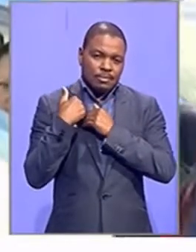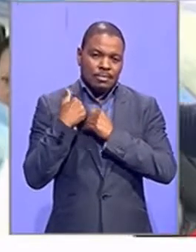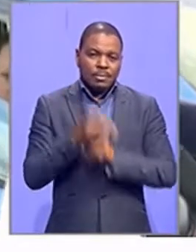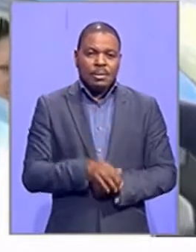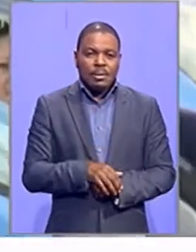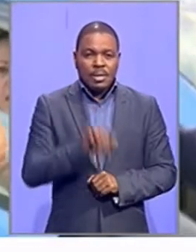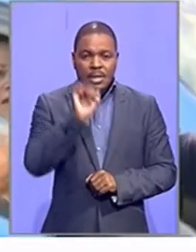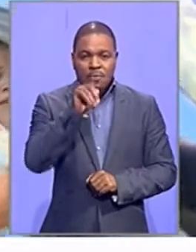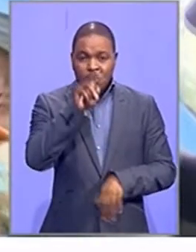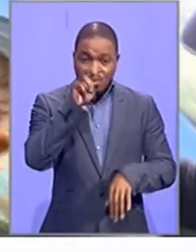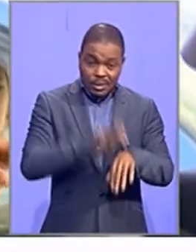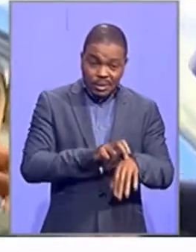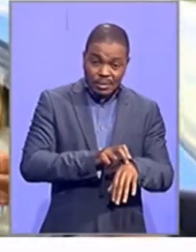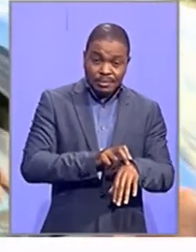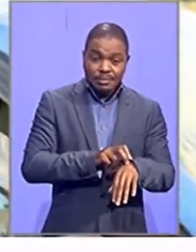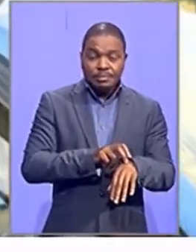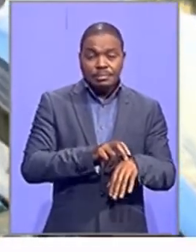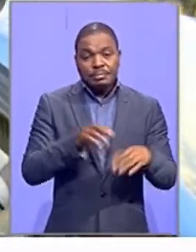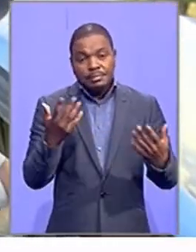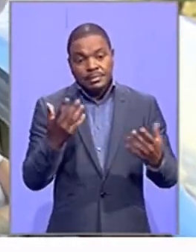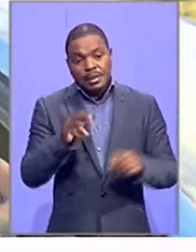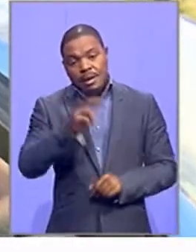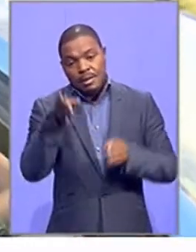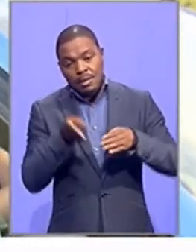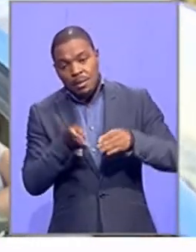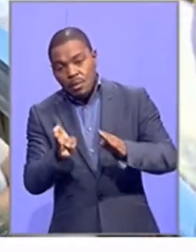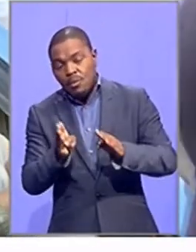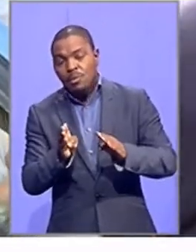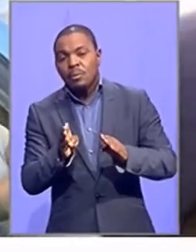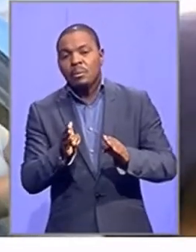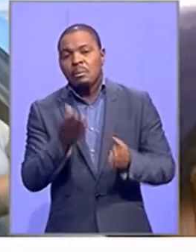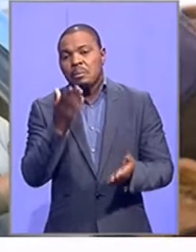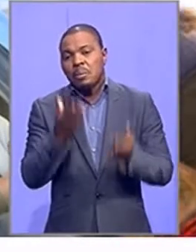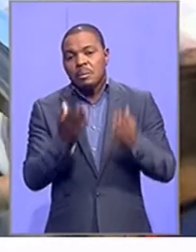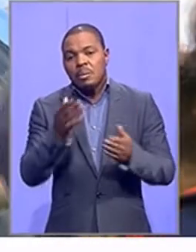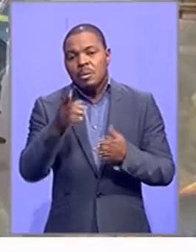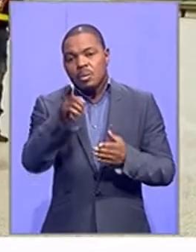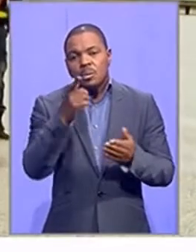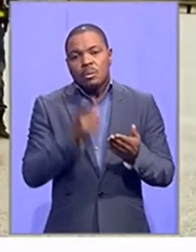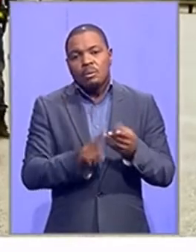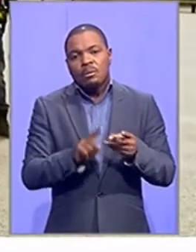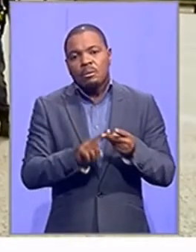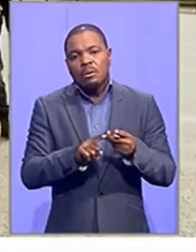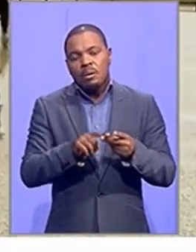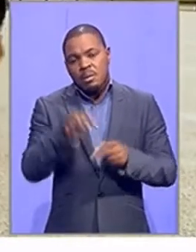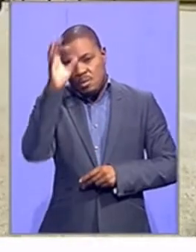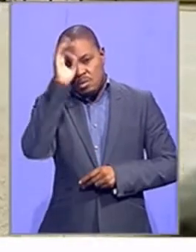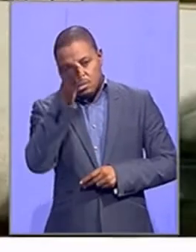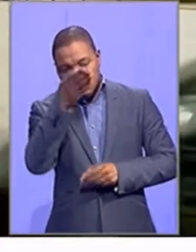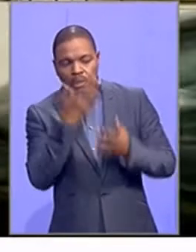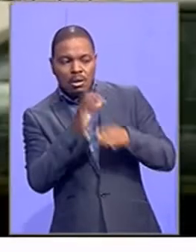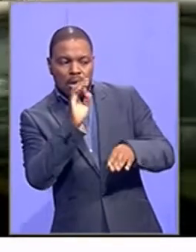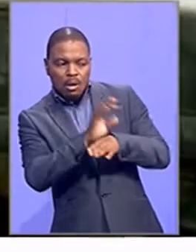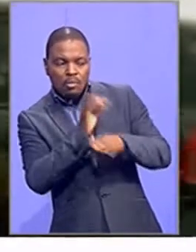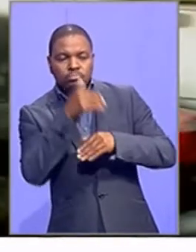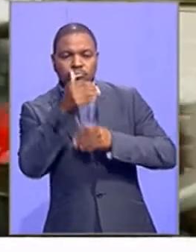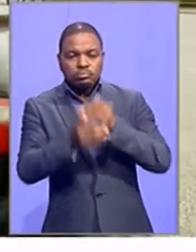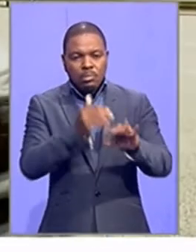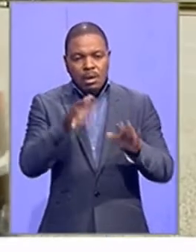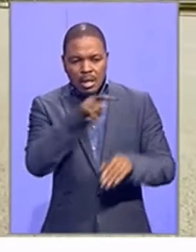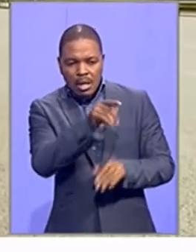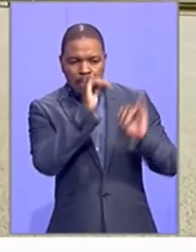e be tlhokalo ba nke tsela tse ding there will be officers that are able to advise them more tseleng gore ke